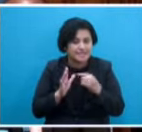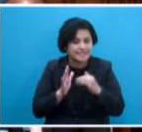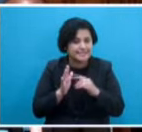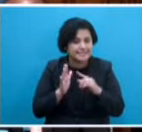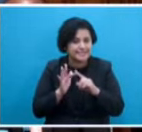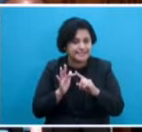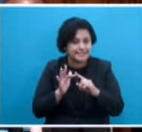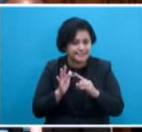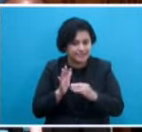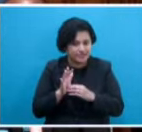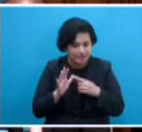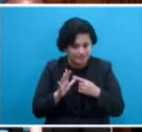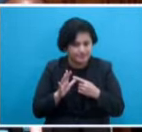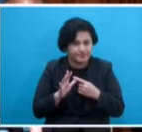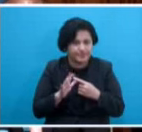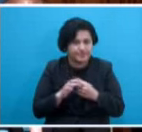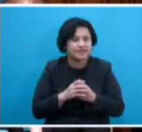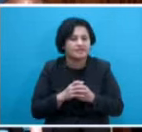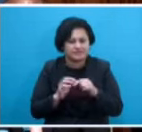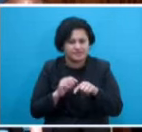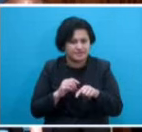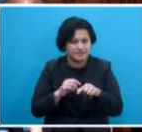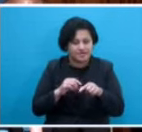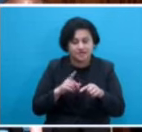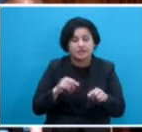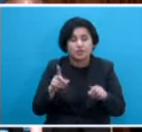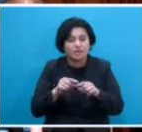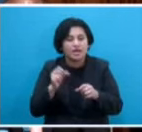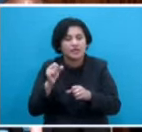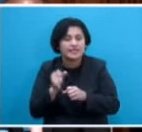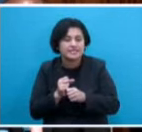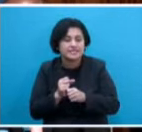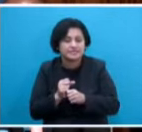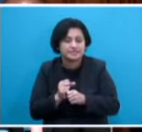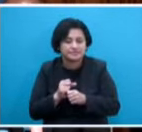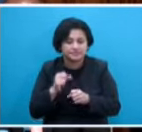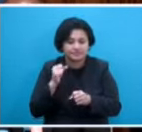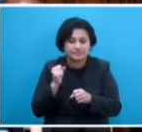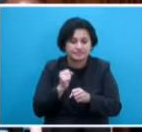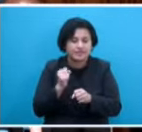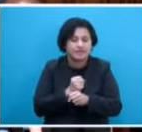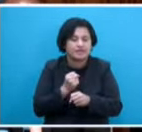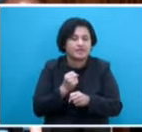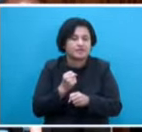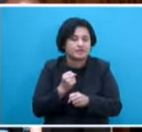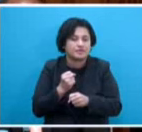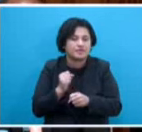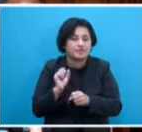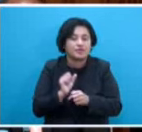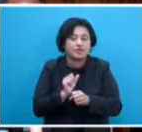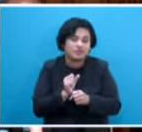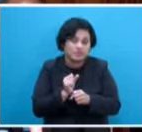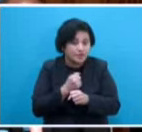report uncovered the intimate connections between the Grace Road Church and this government. In it, the report alleges that Grace Road has